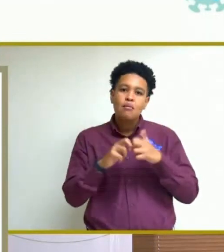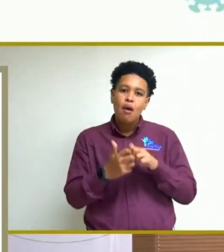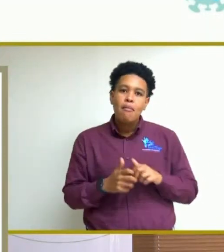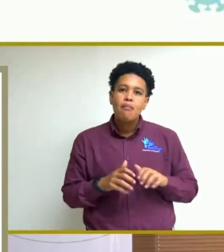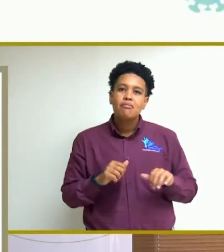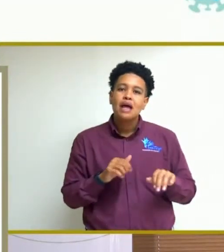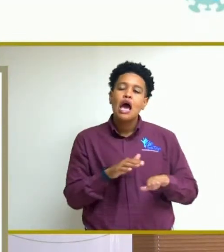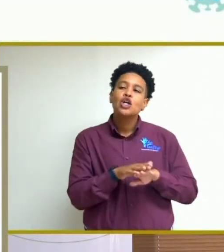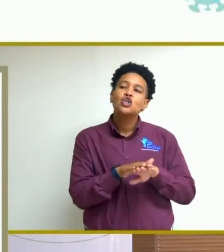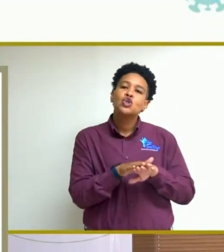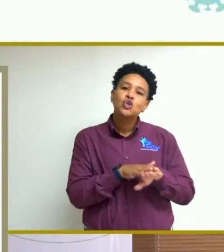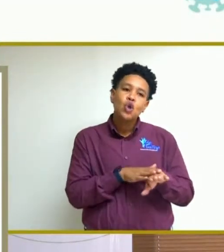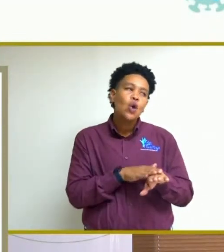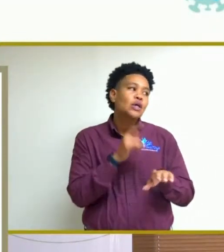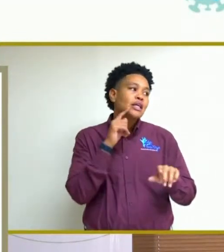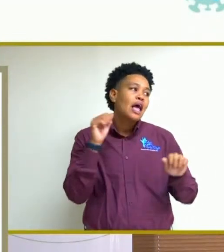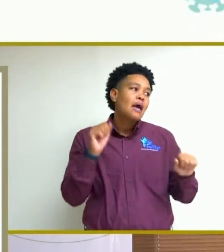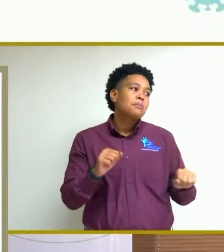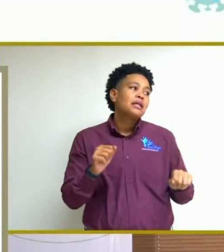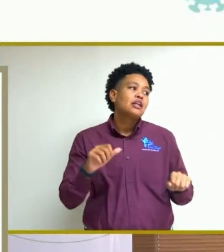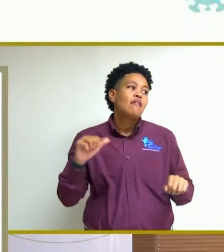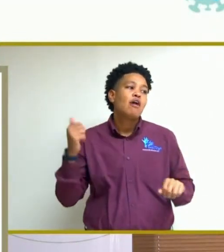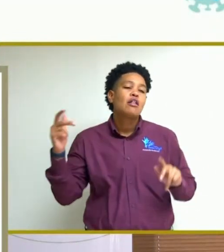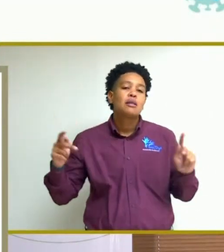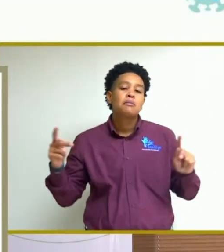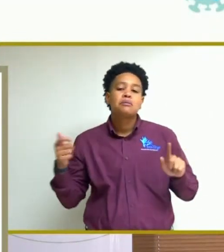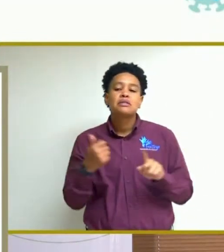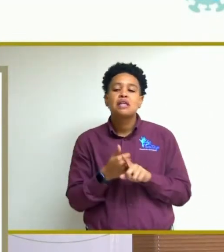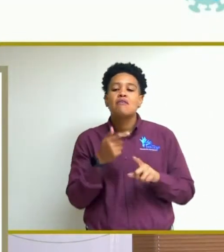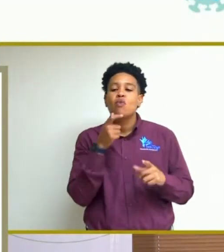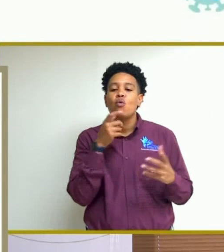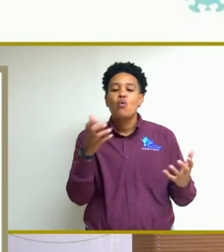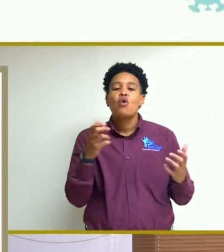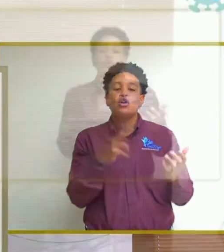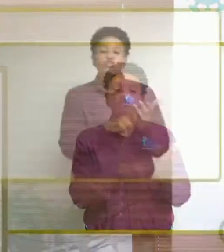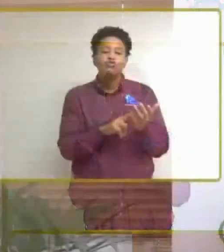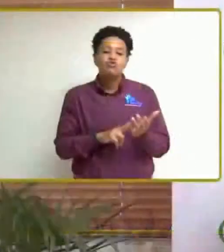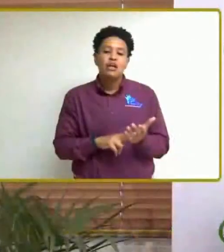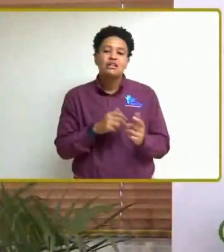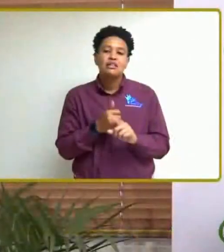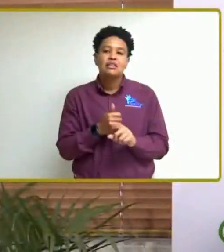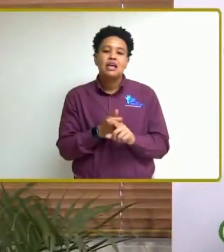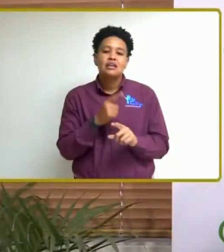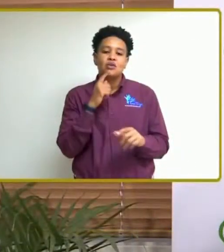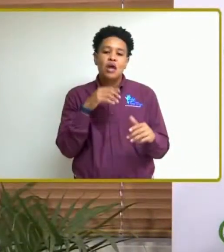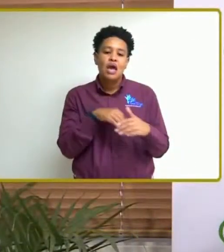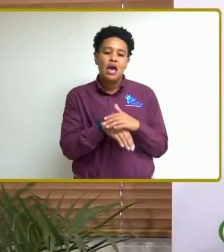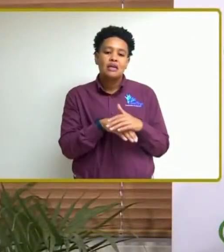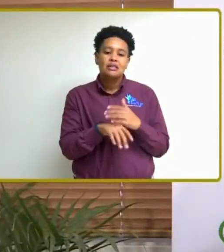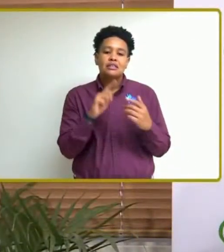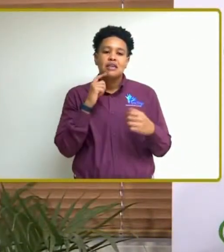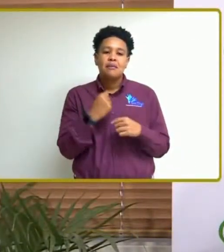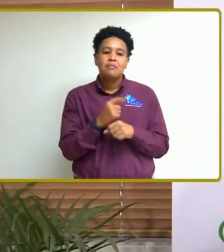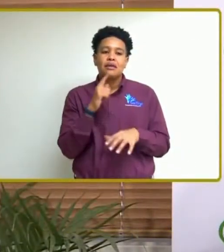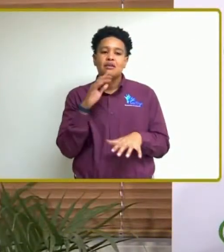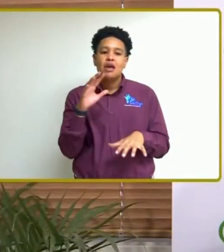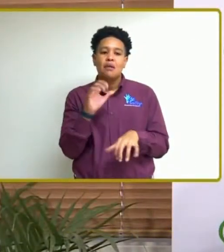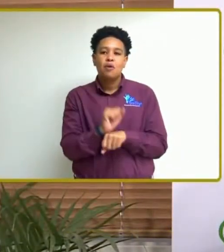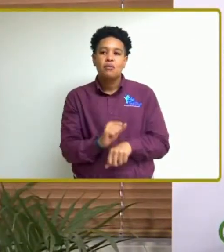and slows the ability of other persons who are registered to access and make an